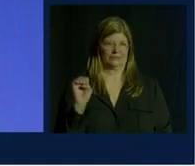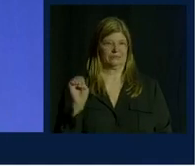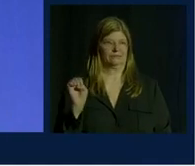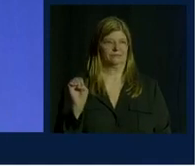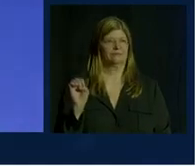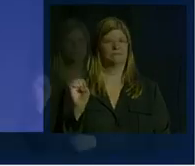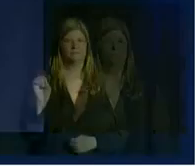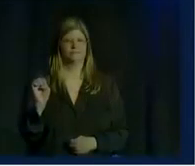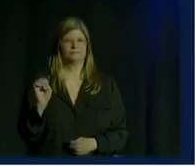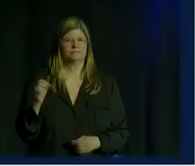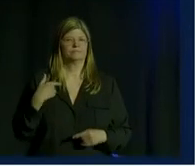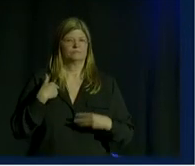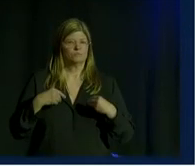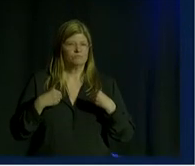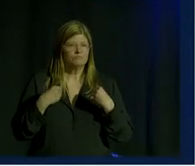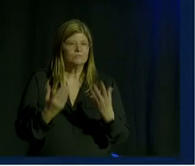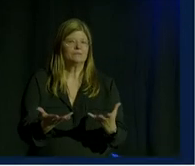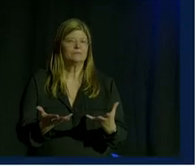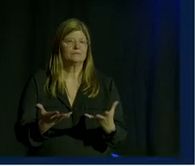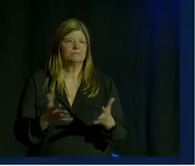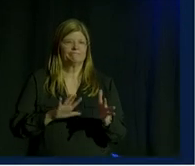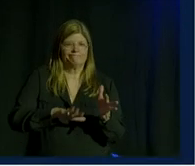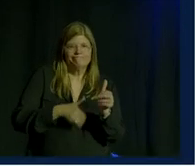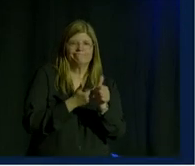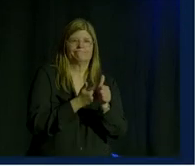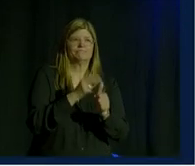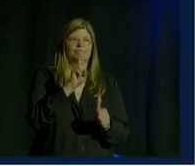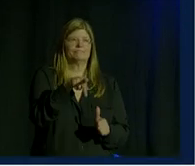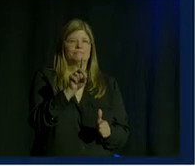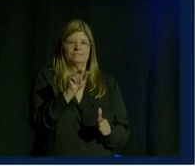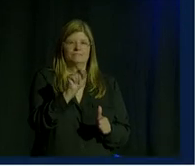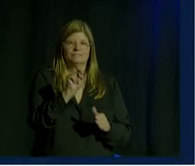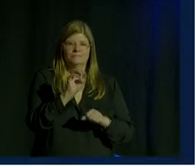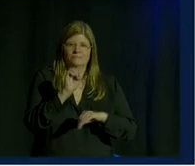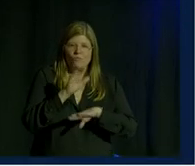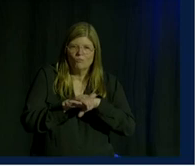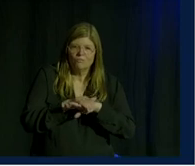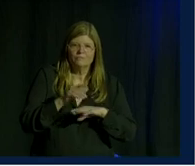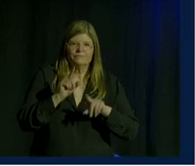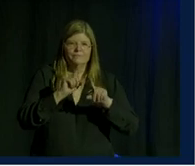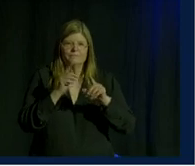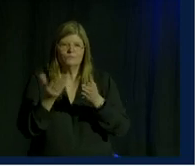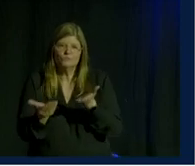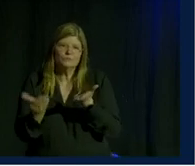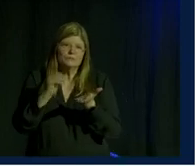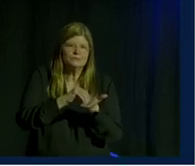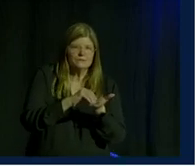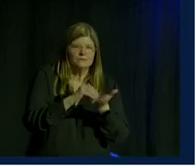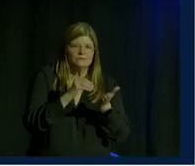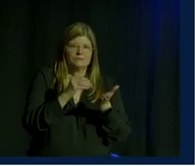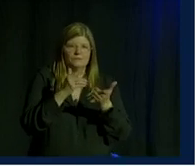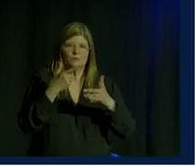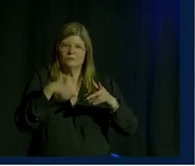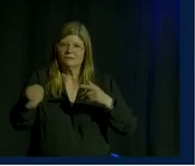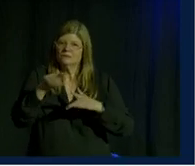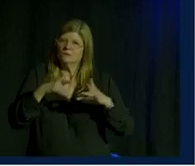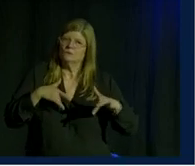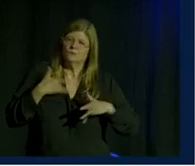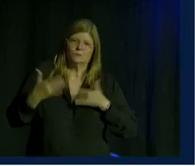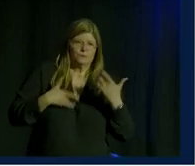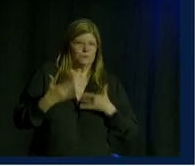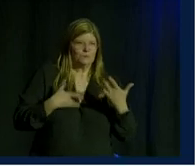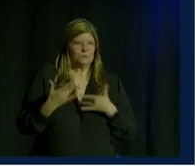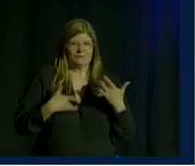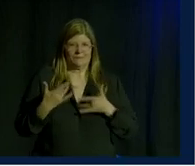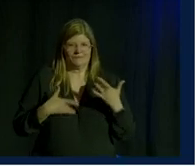on the RFPs we are issuing. I echo our Deputy Mayor's enthusiasm about the progress we have made and everything that we have been able to deliver for the